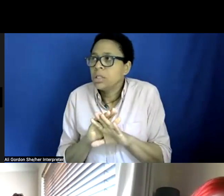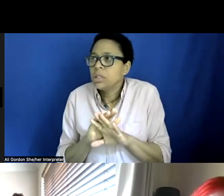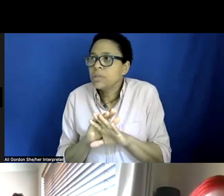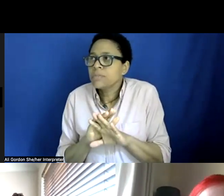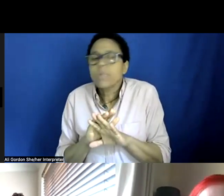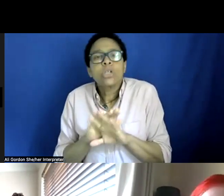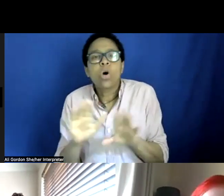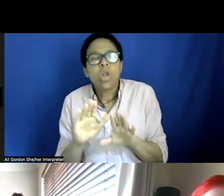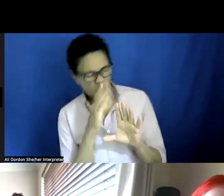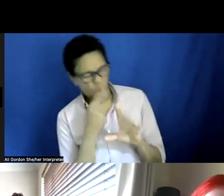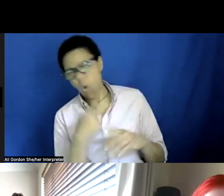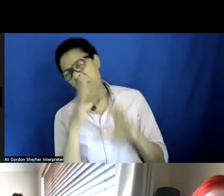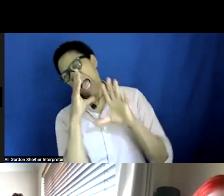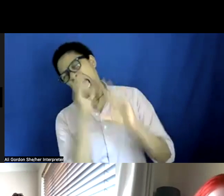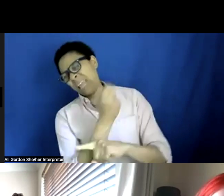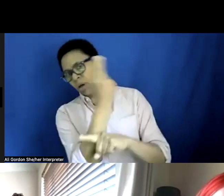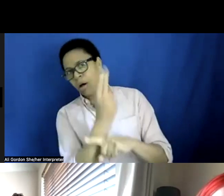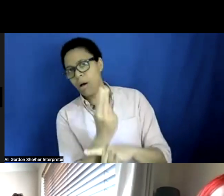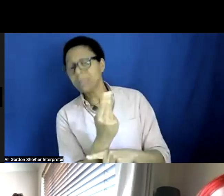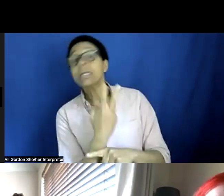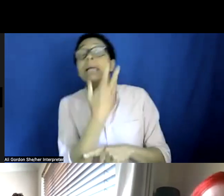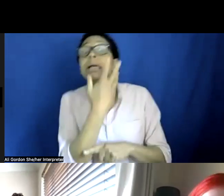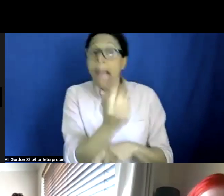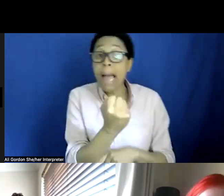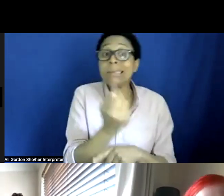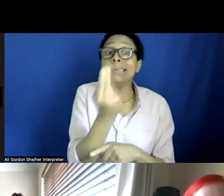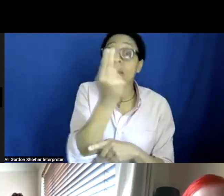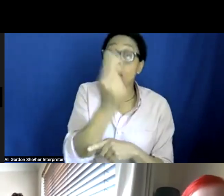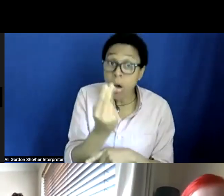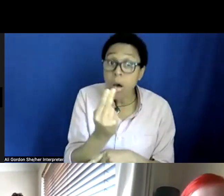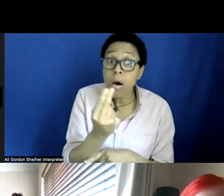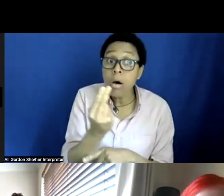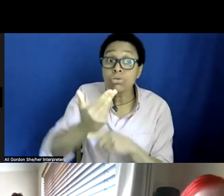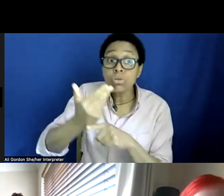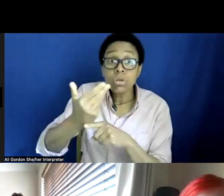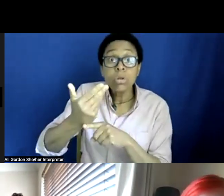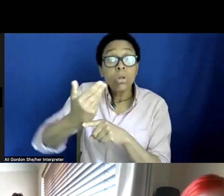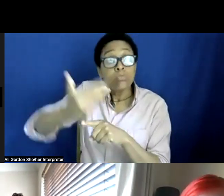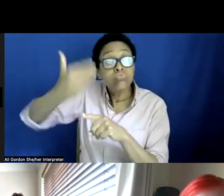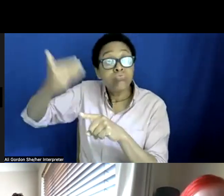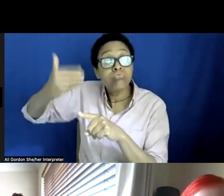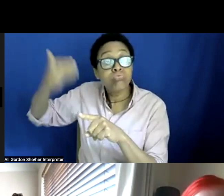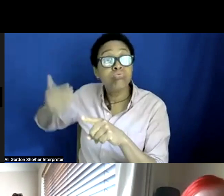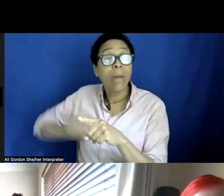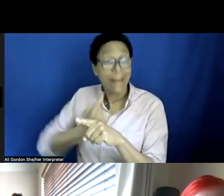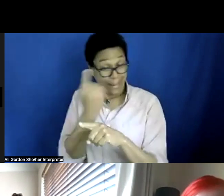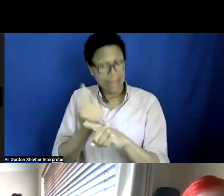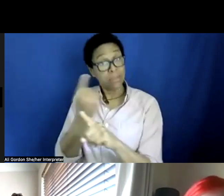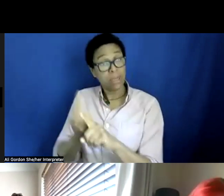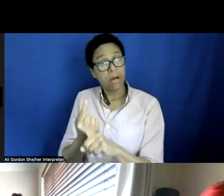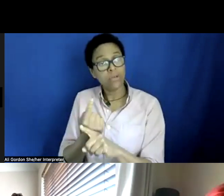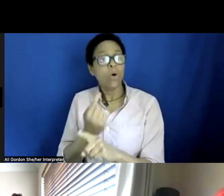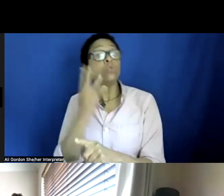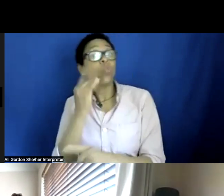massive hater on art because he has an art background, because art therapists have to have a degree in art to do art